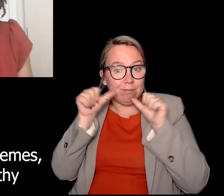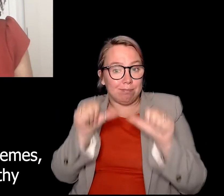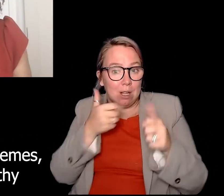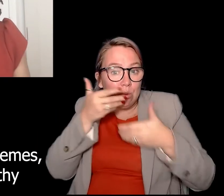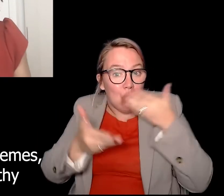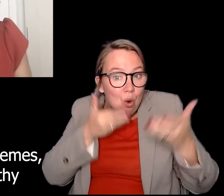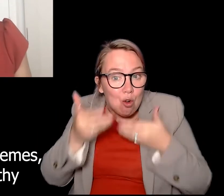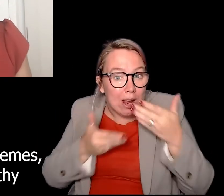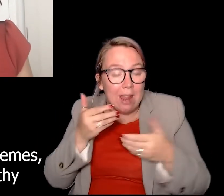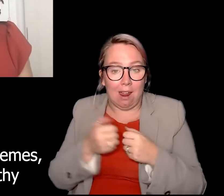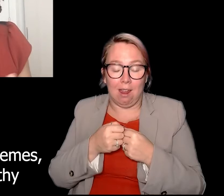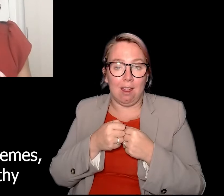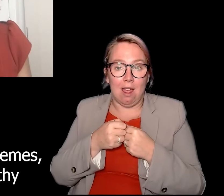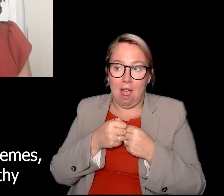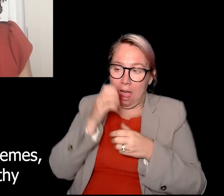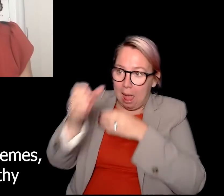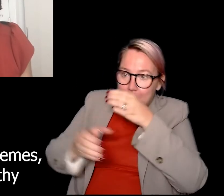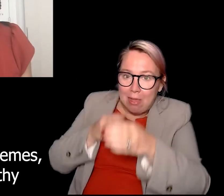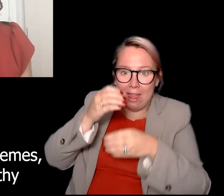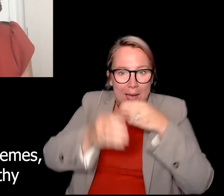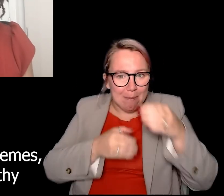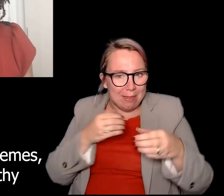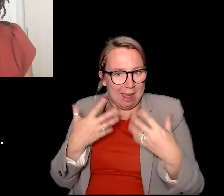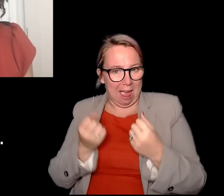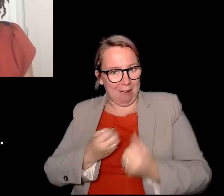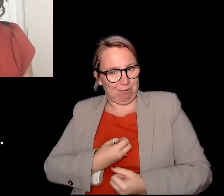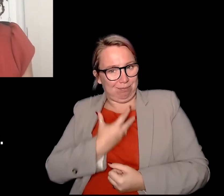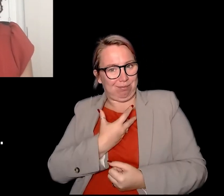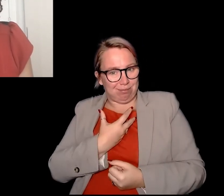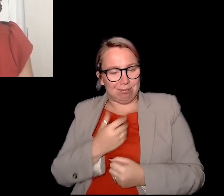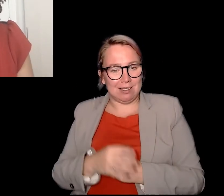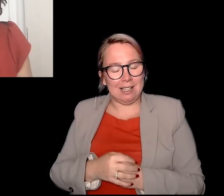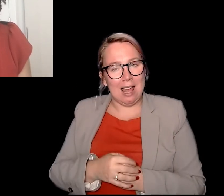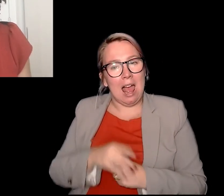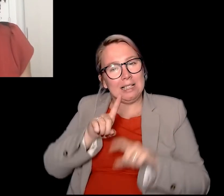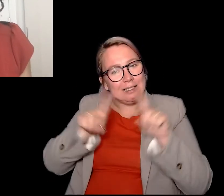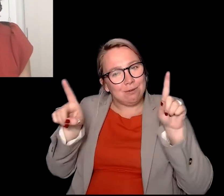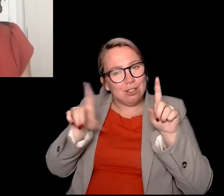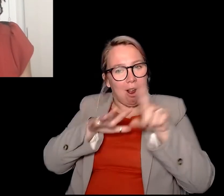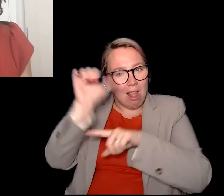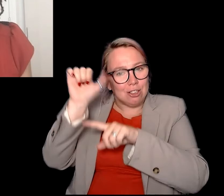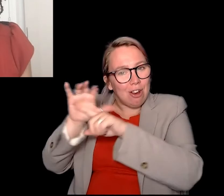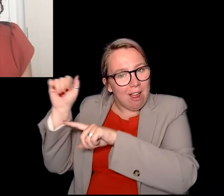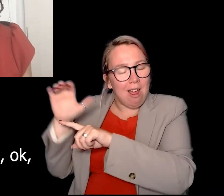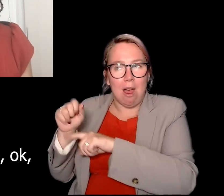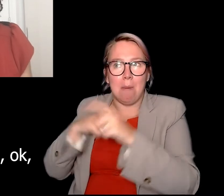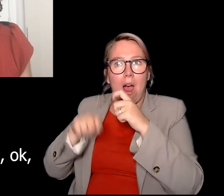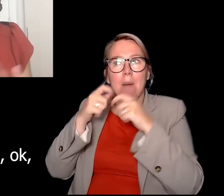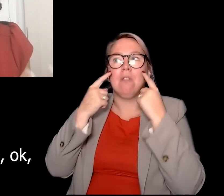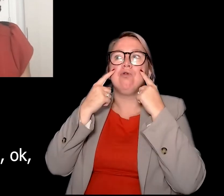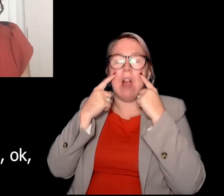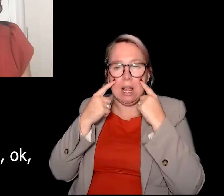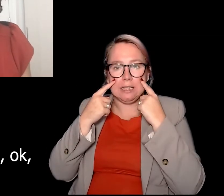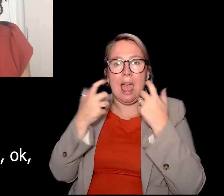world. Like I like story-based games. I can really build empathy with different players, and you know, that exposure to different cultures really